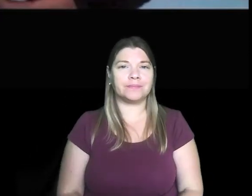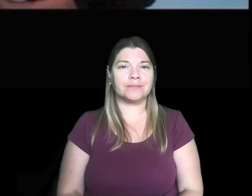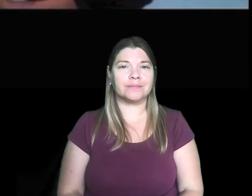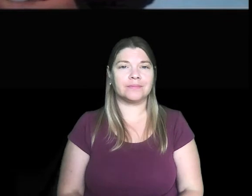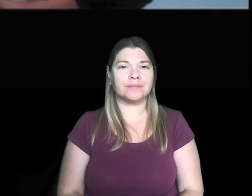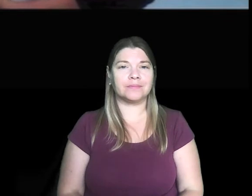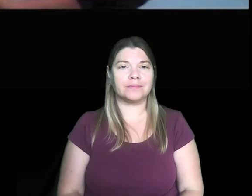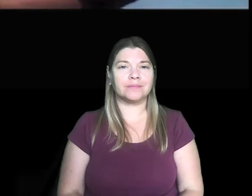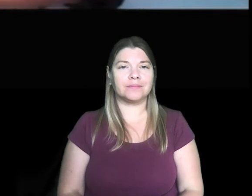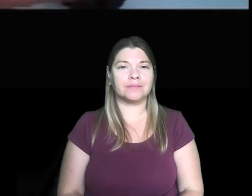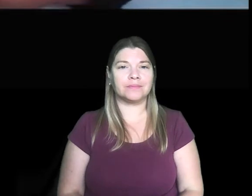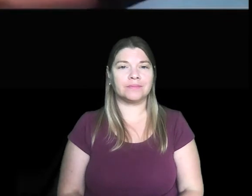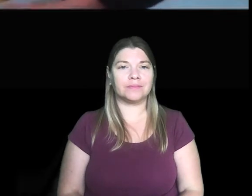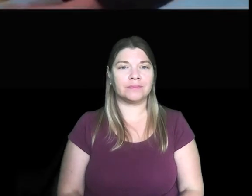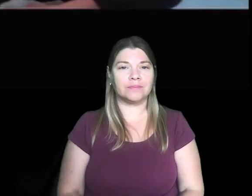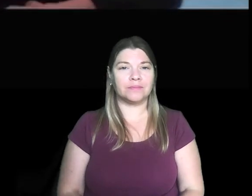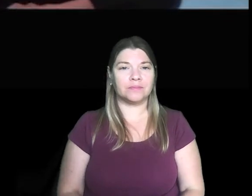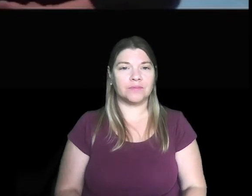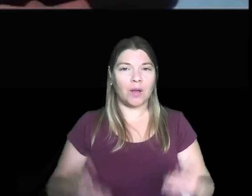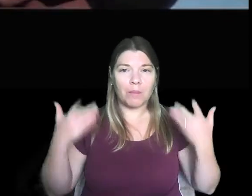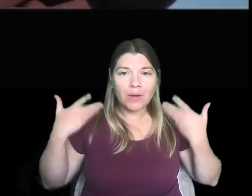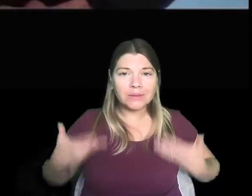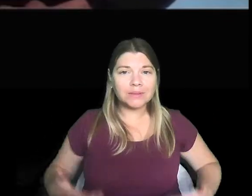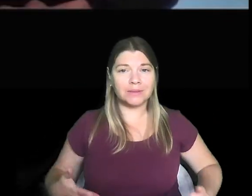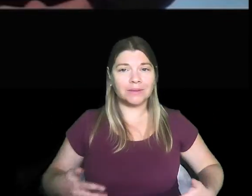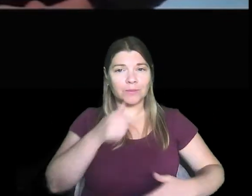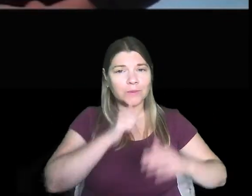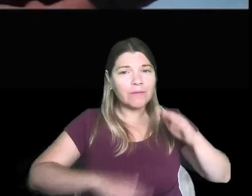How much of the body can you come across?